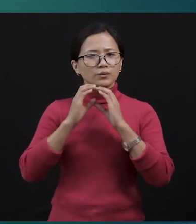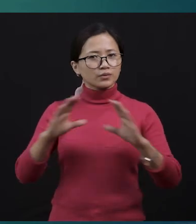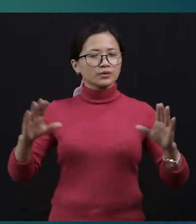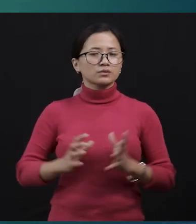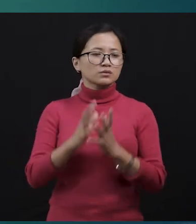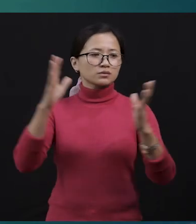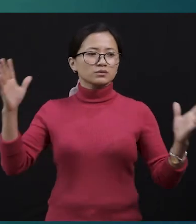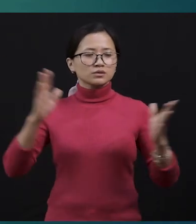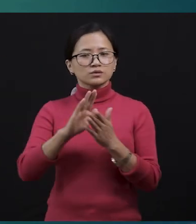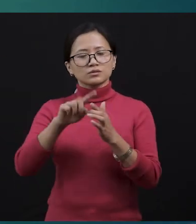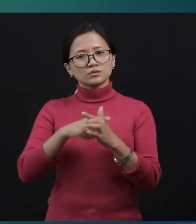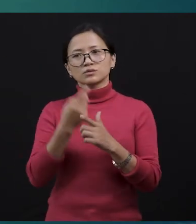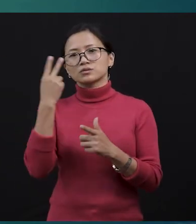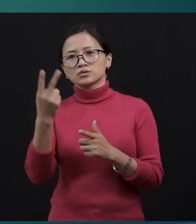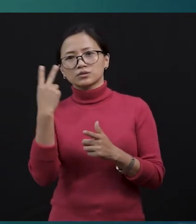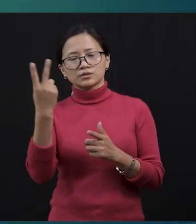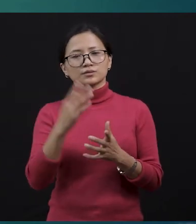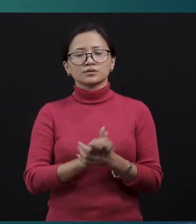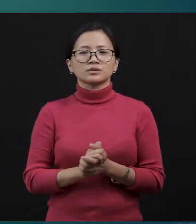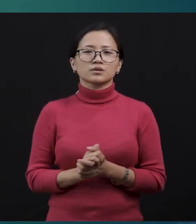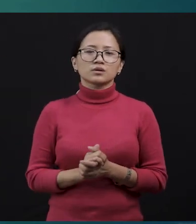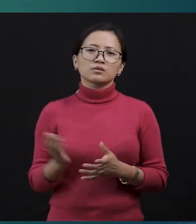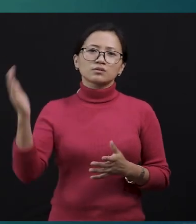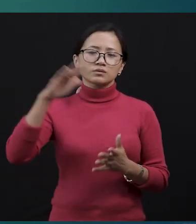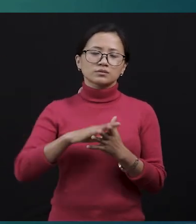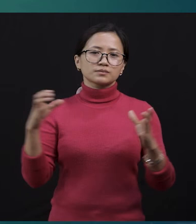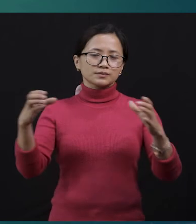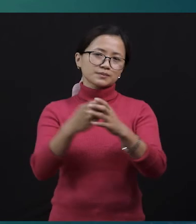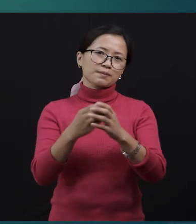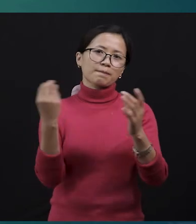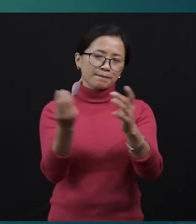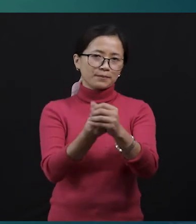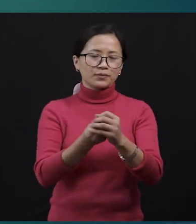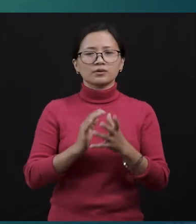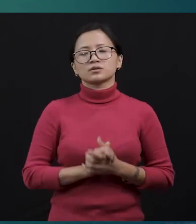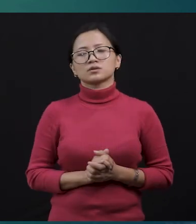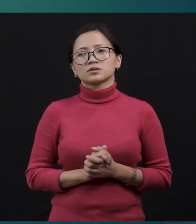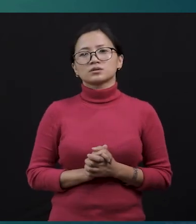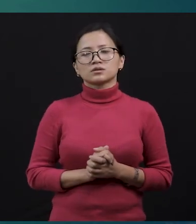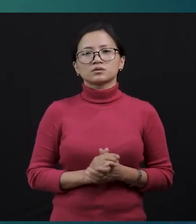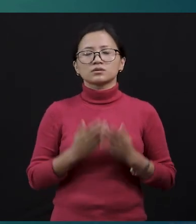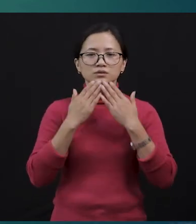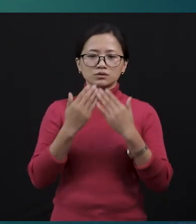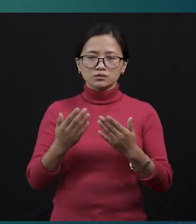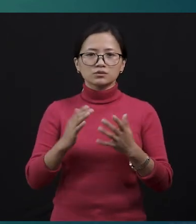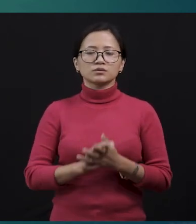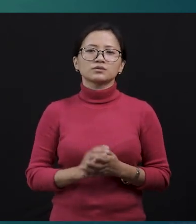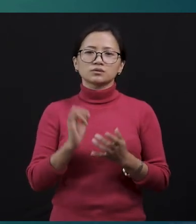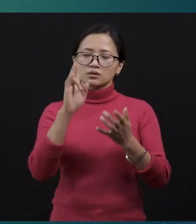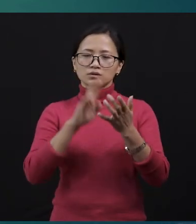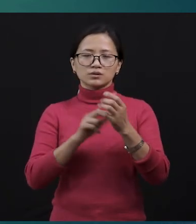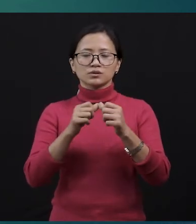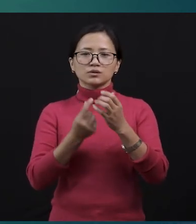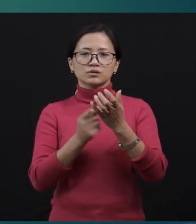was not when she came to a convocation or not when she came to a gathering, okay, or not when she came to a school annual day. But